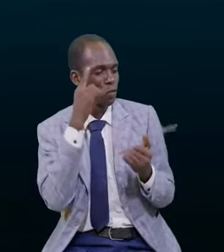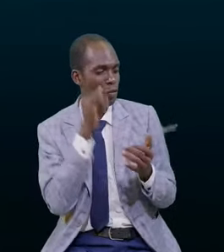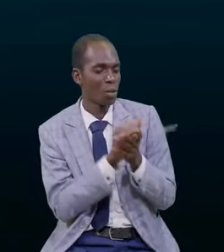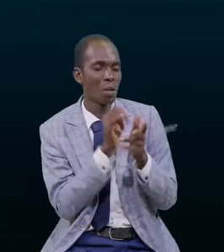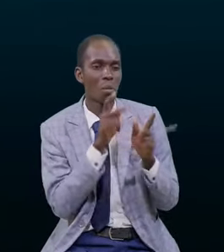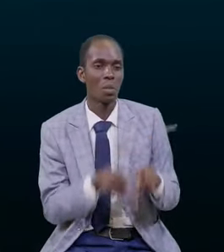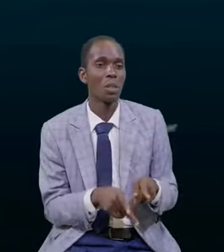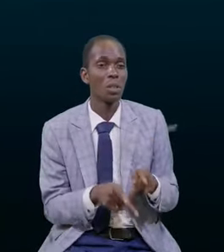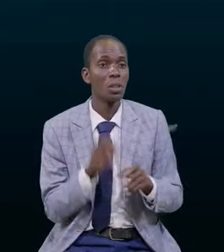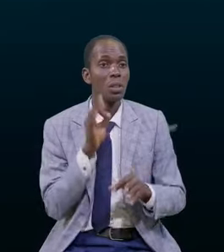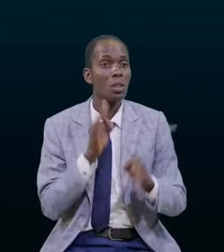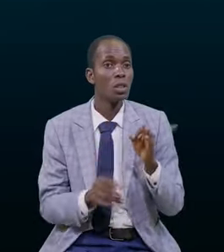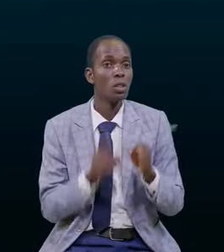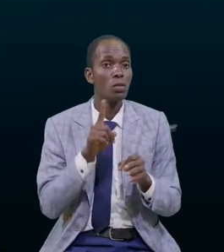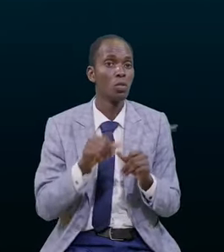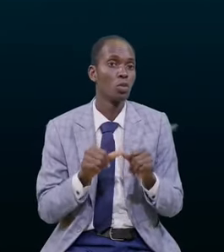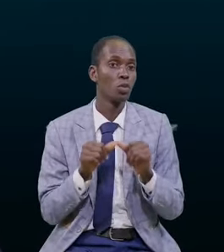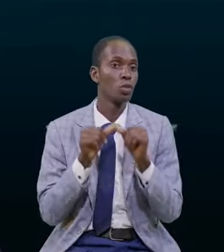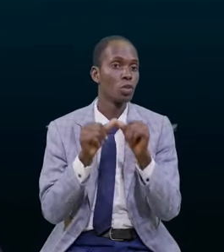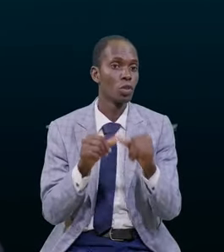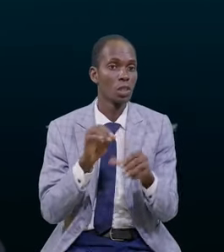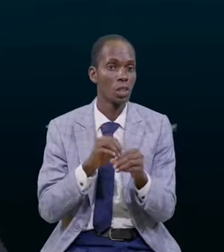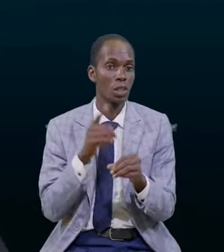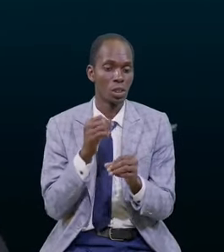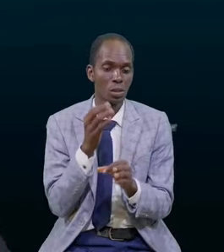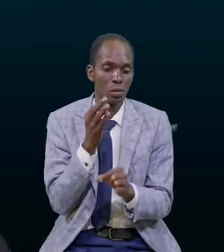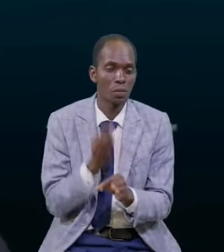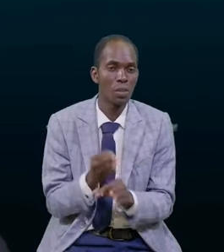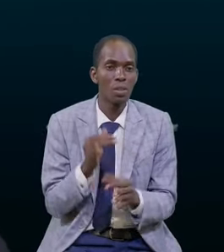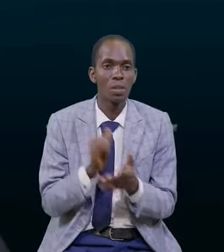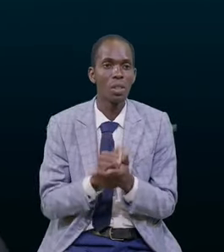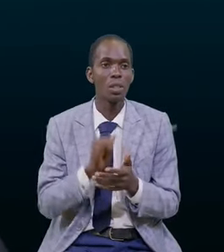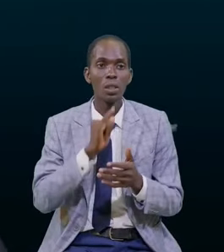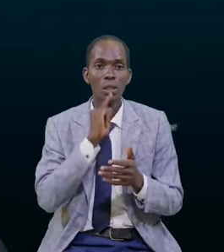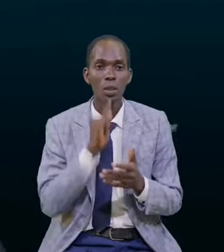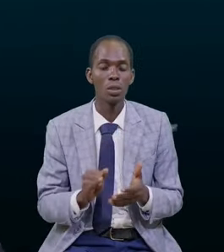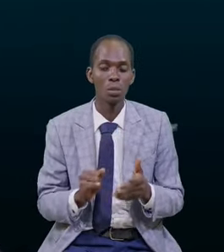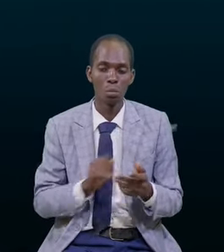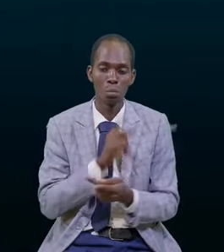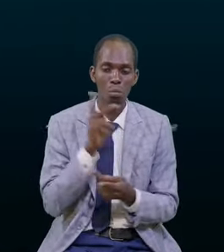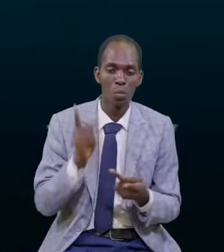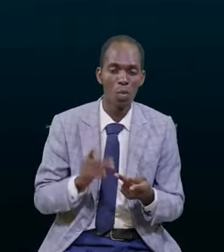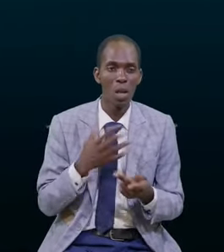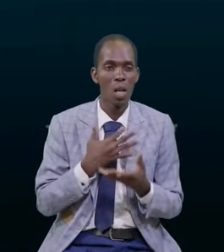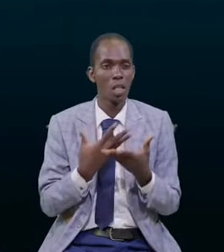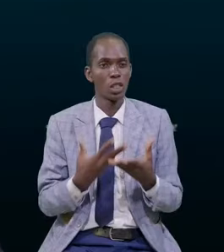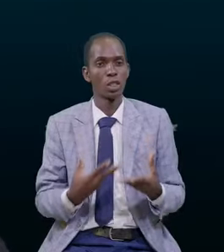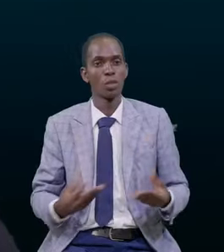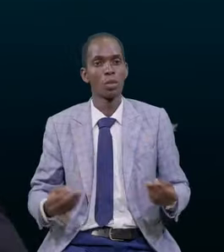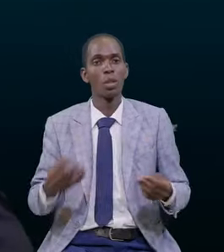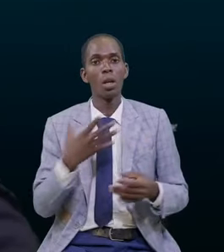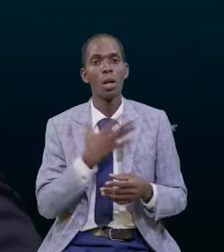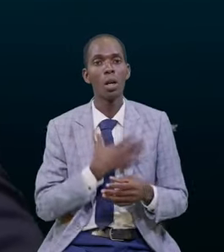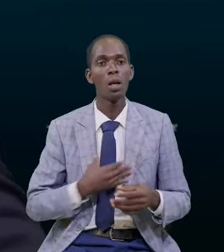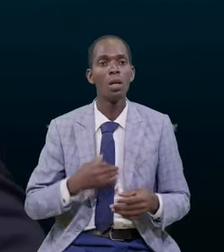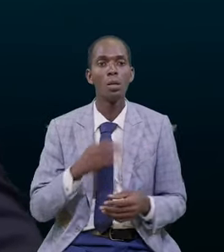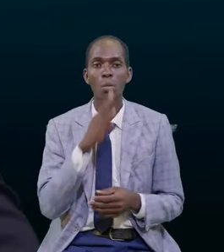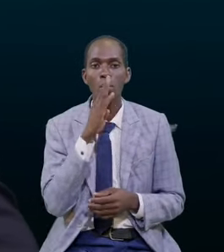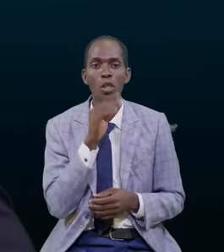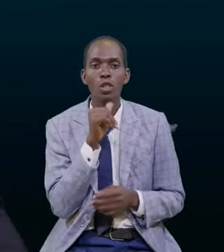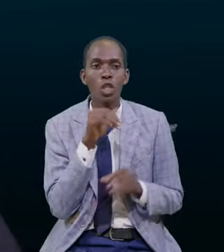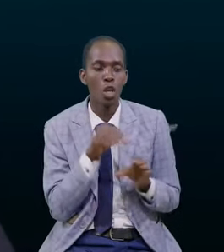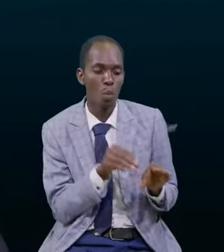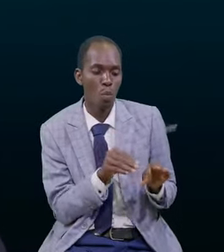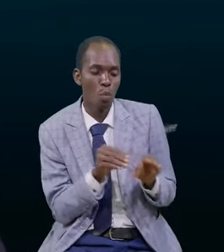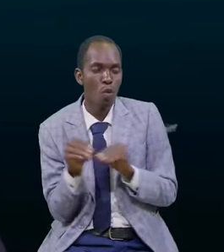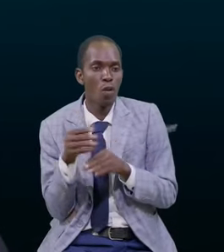continue in the faith grounded and settled and be not moved away from the hope of the Gospel